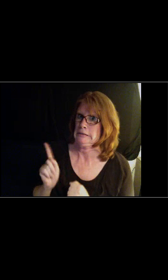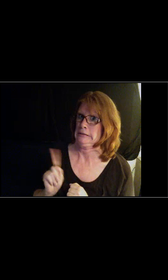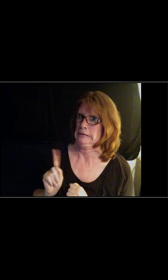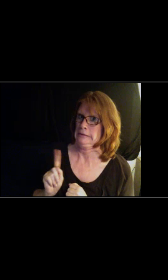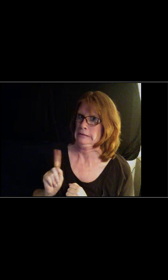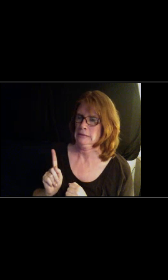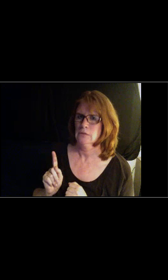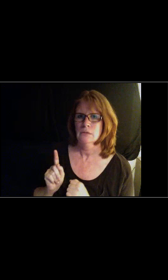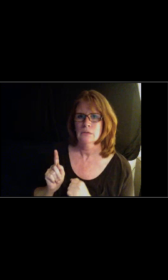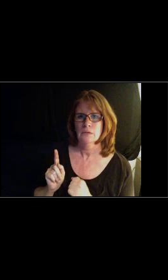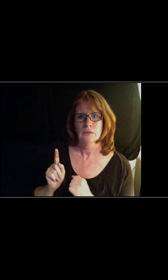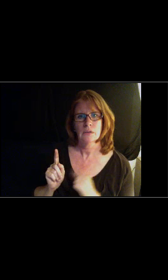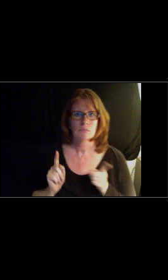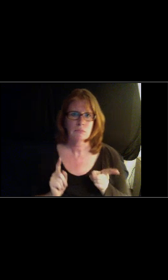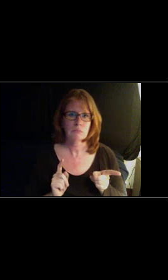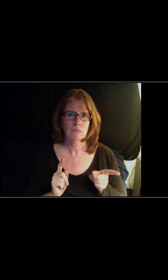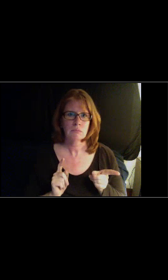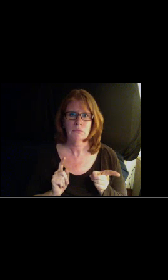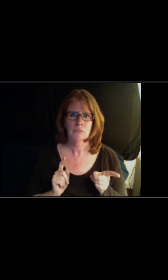And we can evaluate behavior.